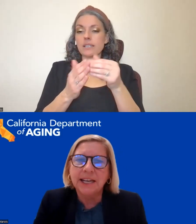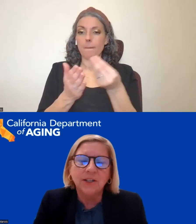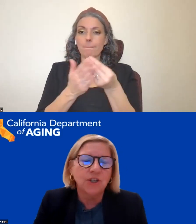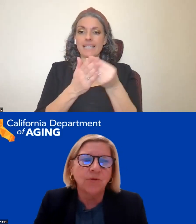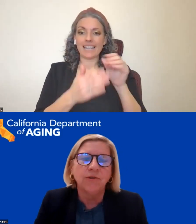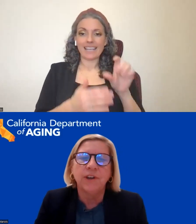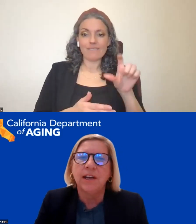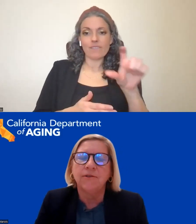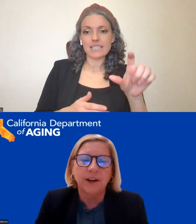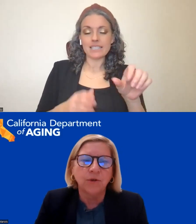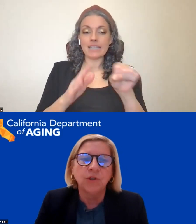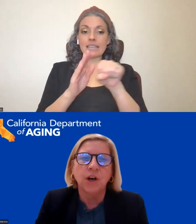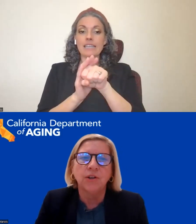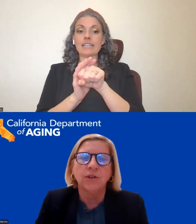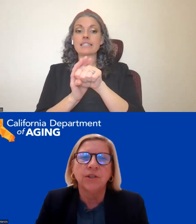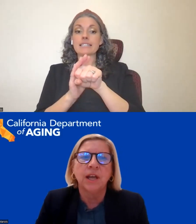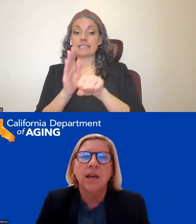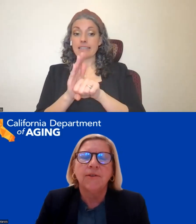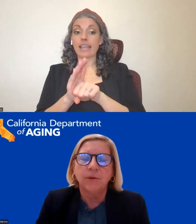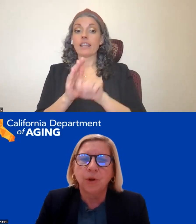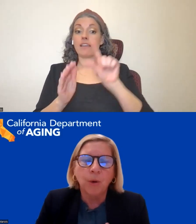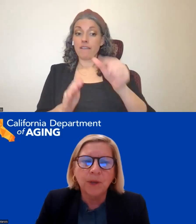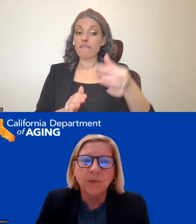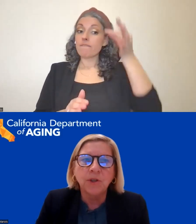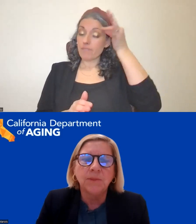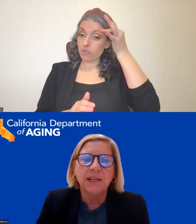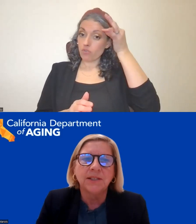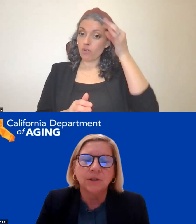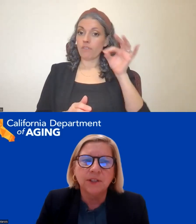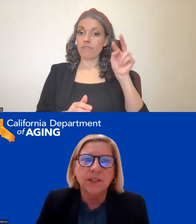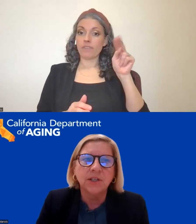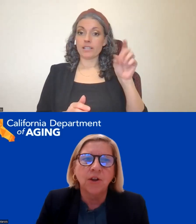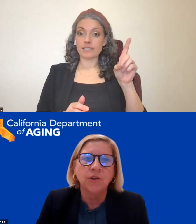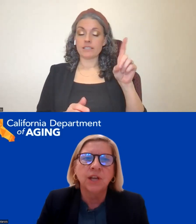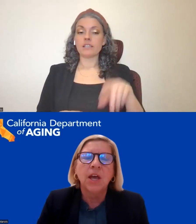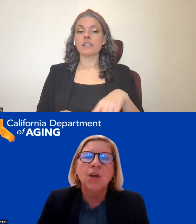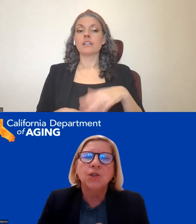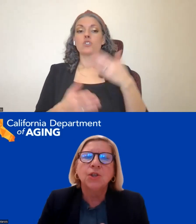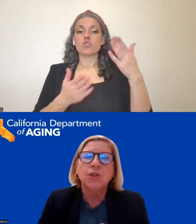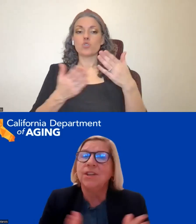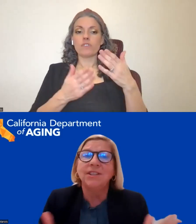in state general fund, federal dollars, federal home and community-based services dollars. So this